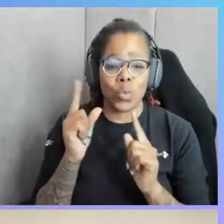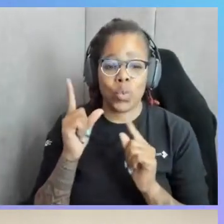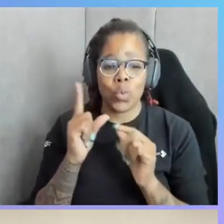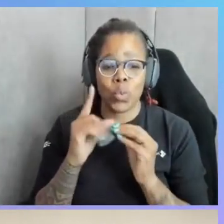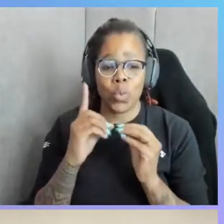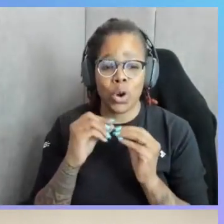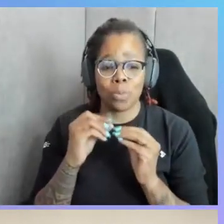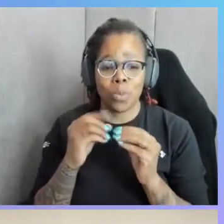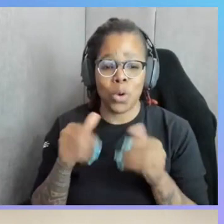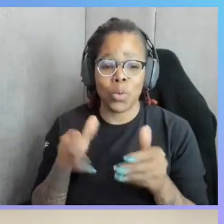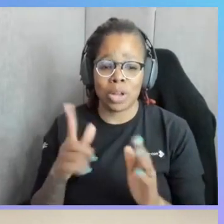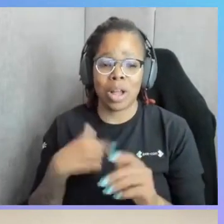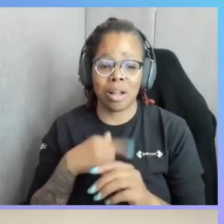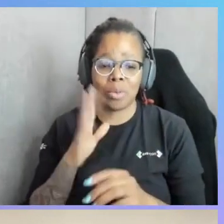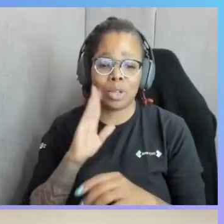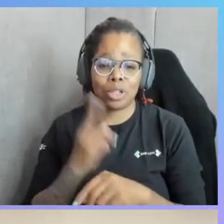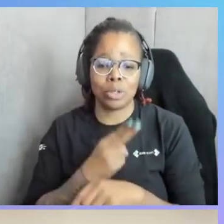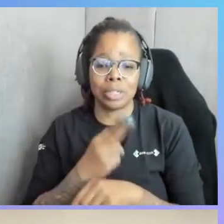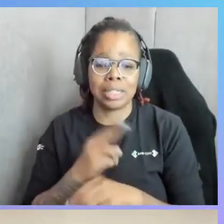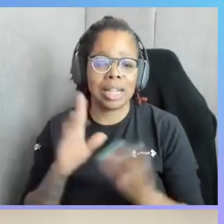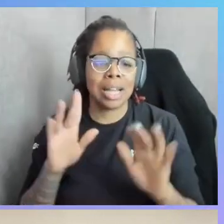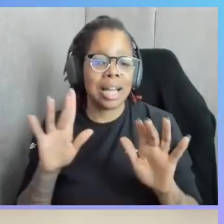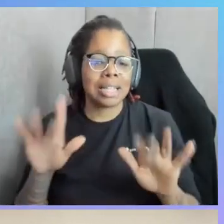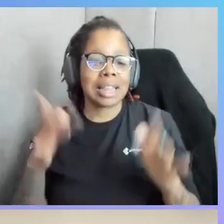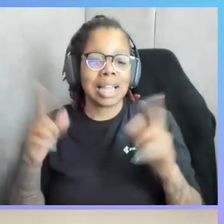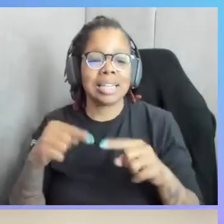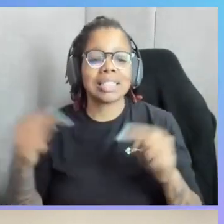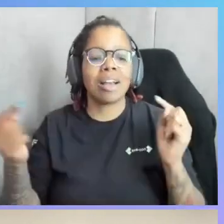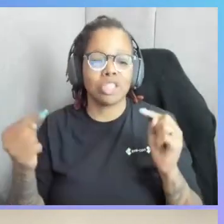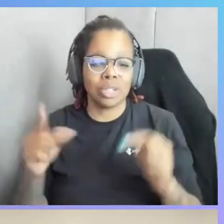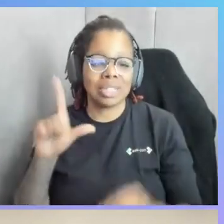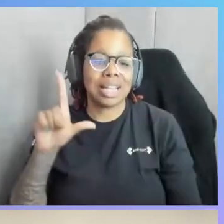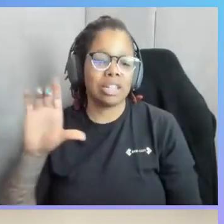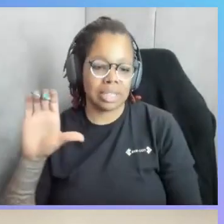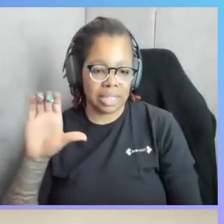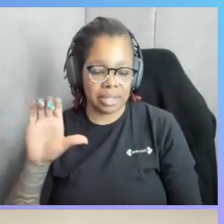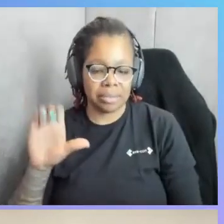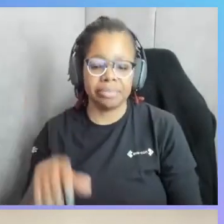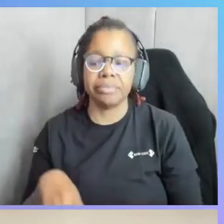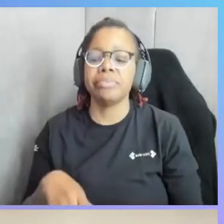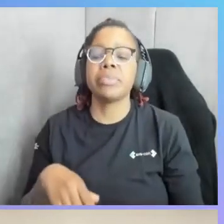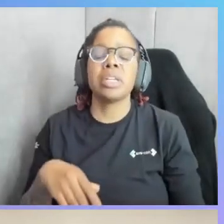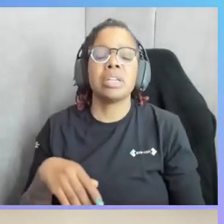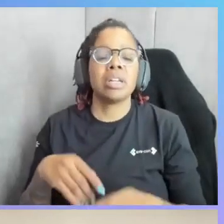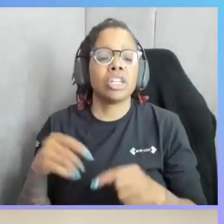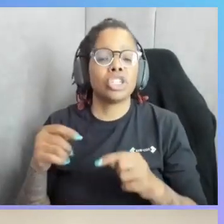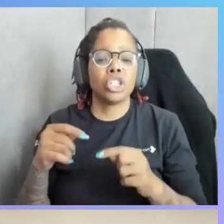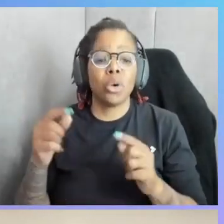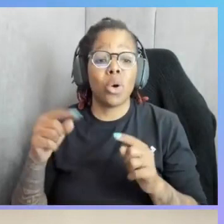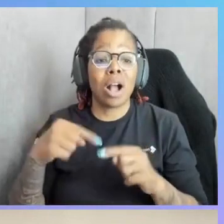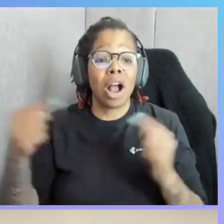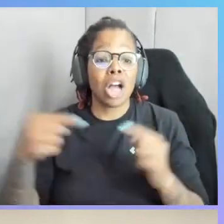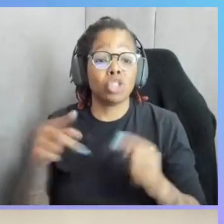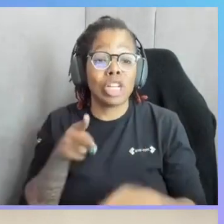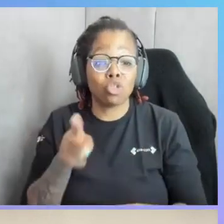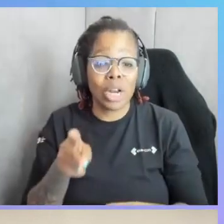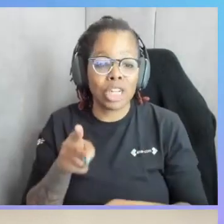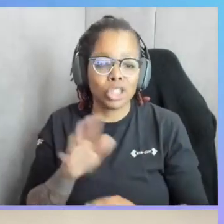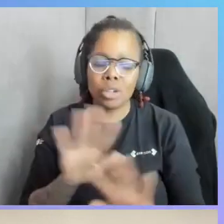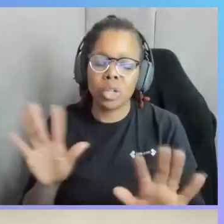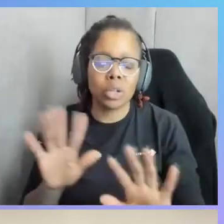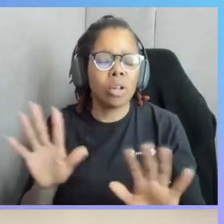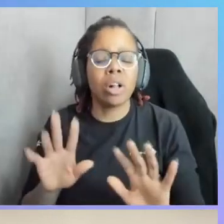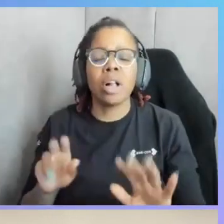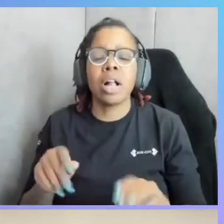it, and that is the lightness contrast. Instead of a contrast ratio, there is a